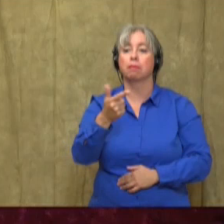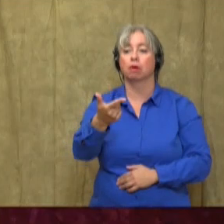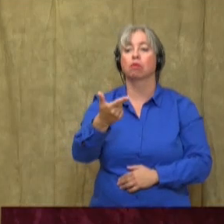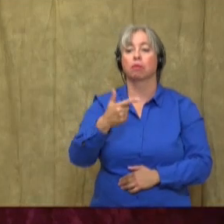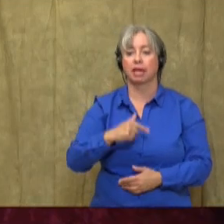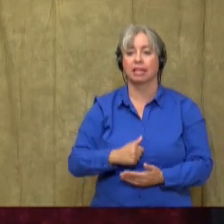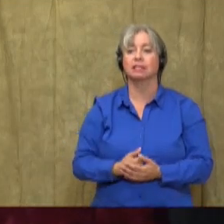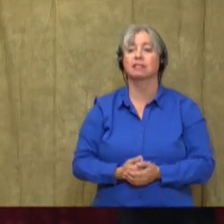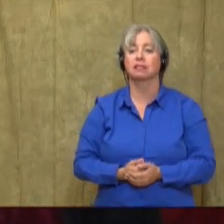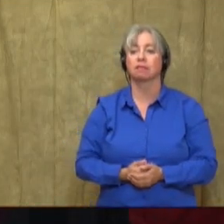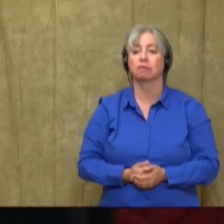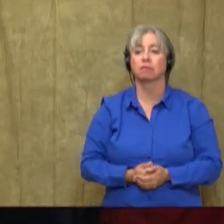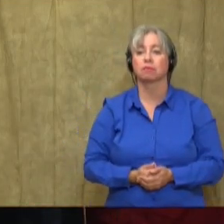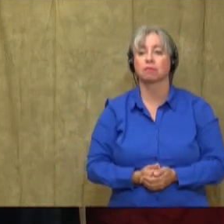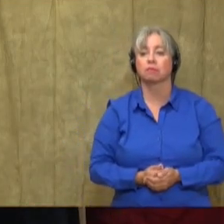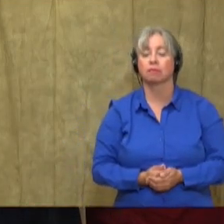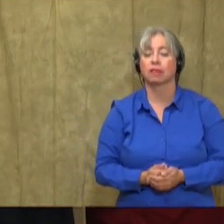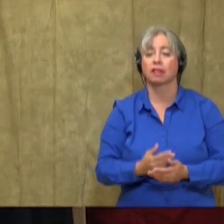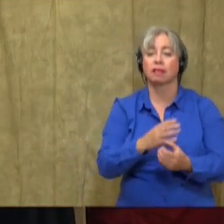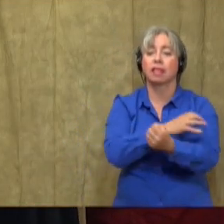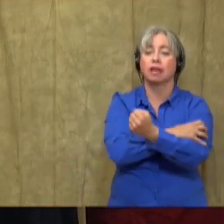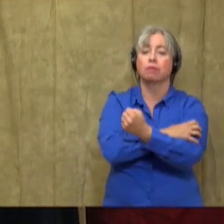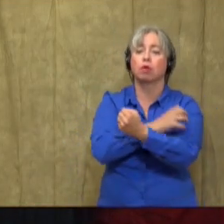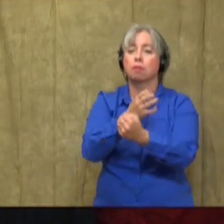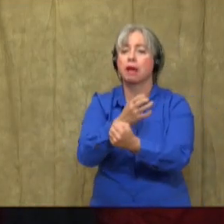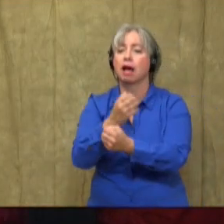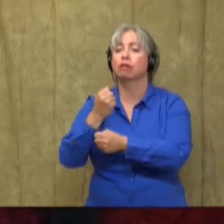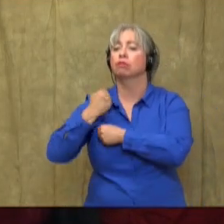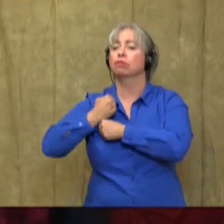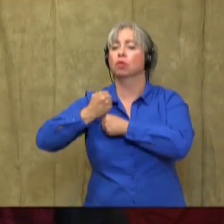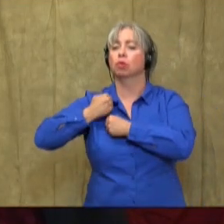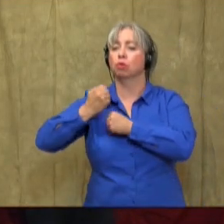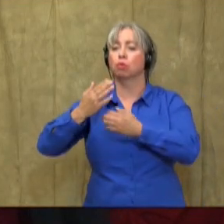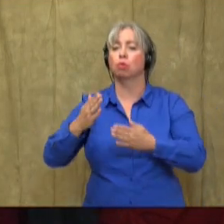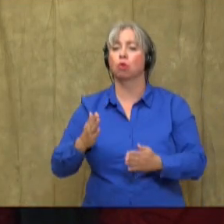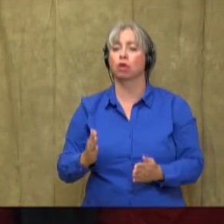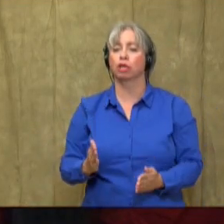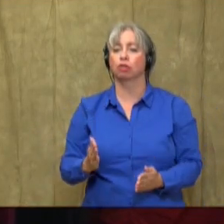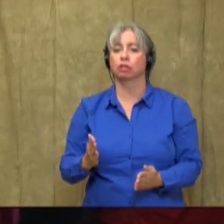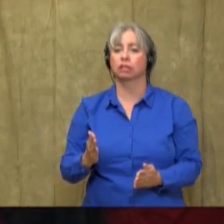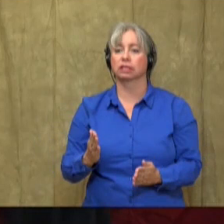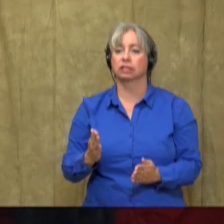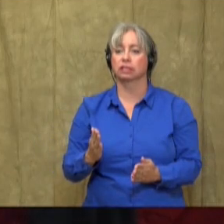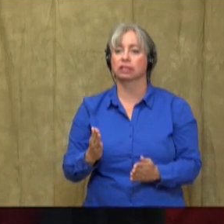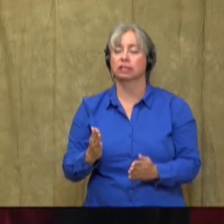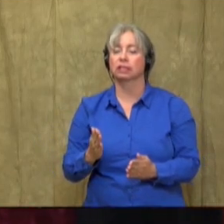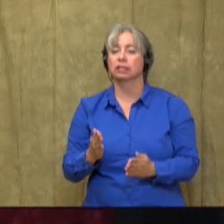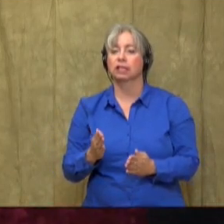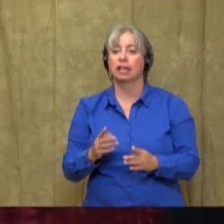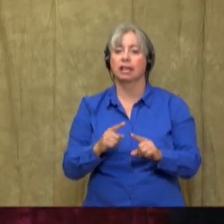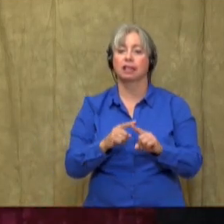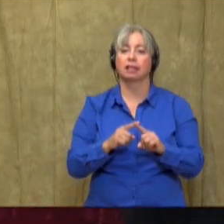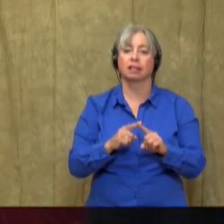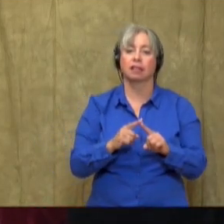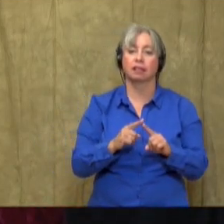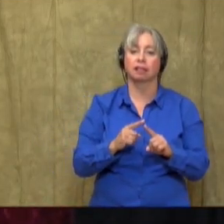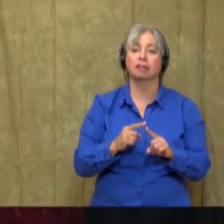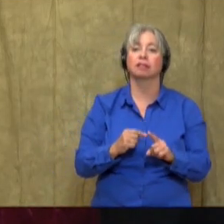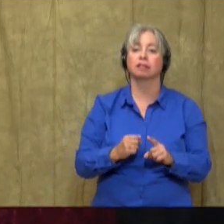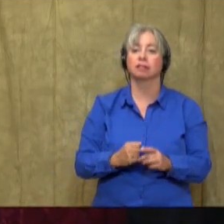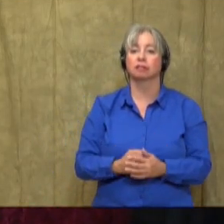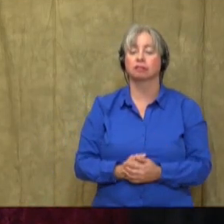be respected. So even though knights were powerful warriors, they were also very well versed in the ways of life.